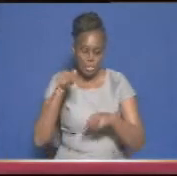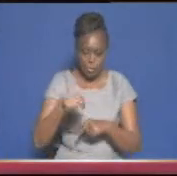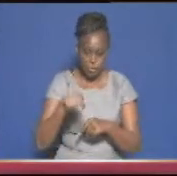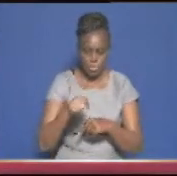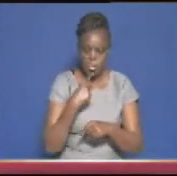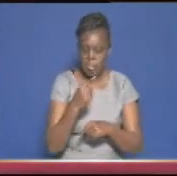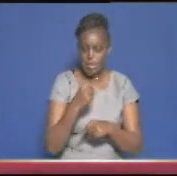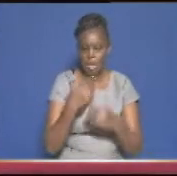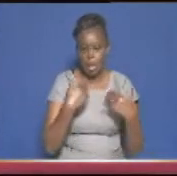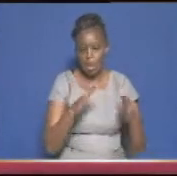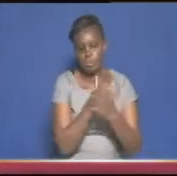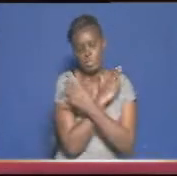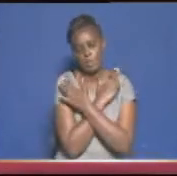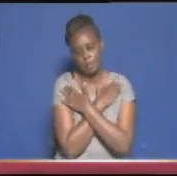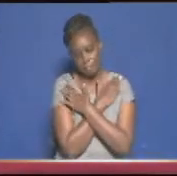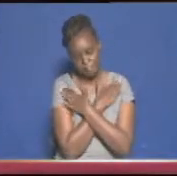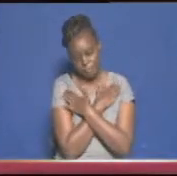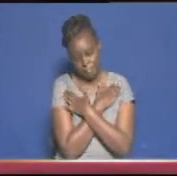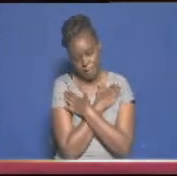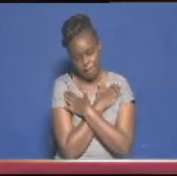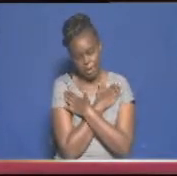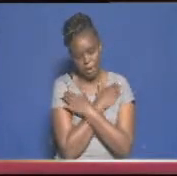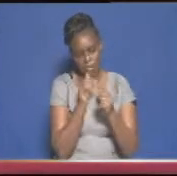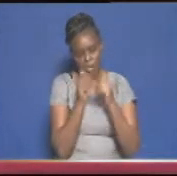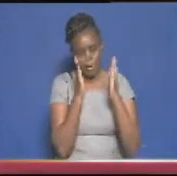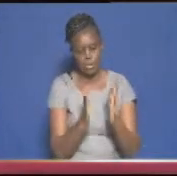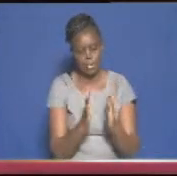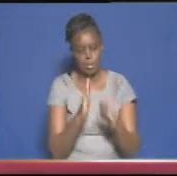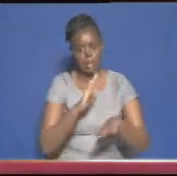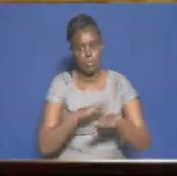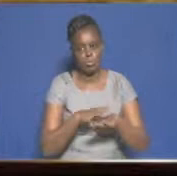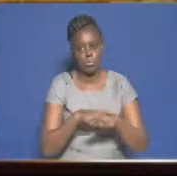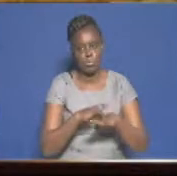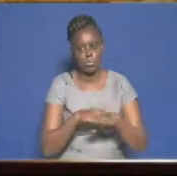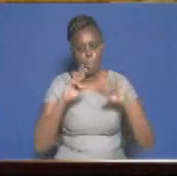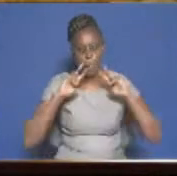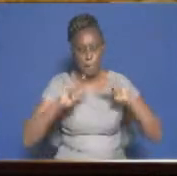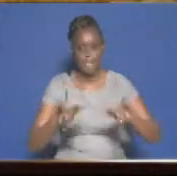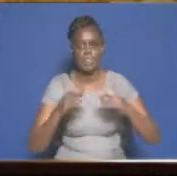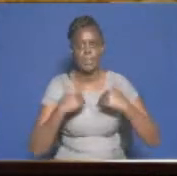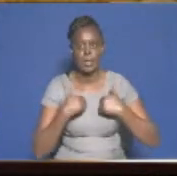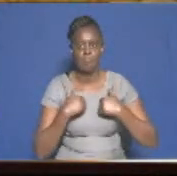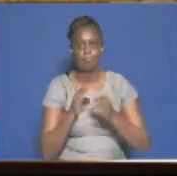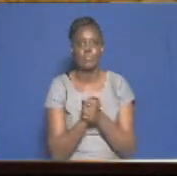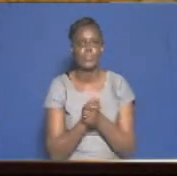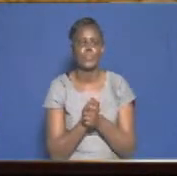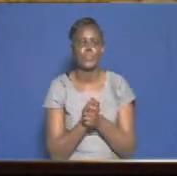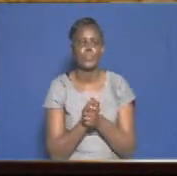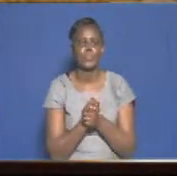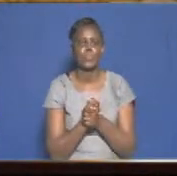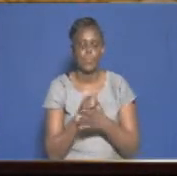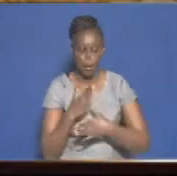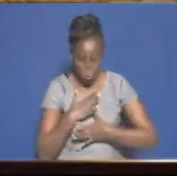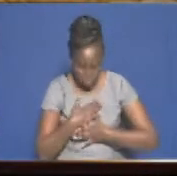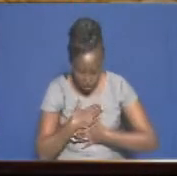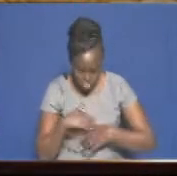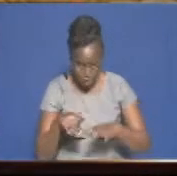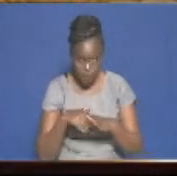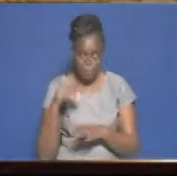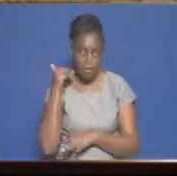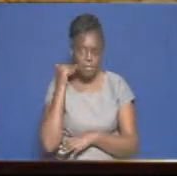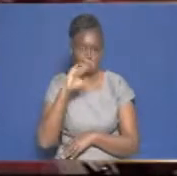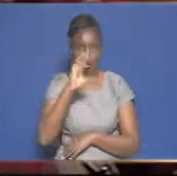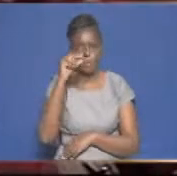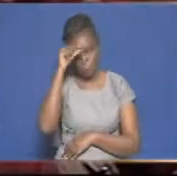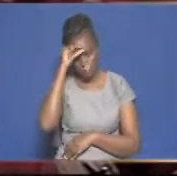say I've lost a friend, a great leader, and may he rest in peace. Member for Siaya County. Thank